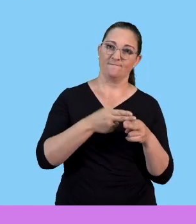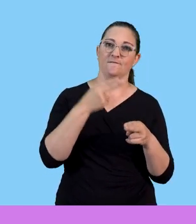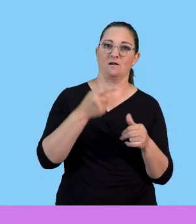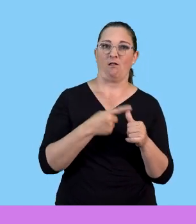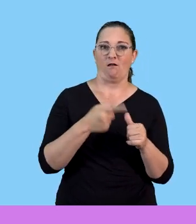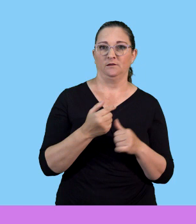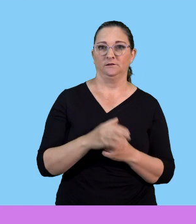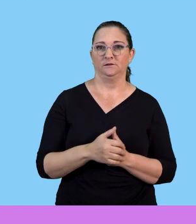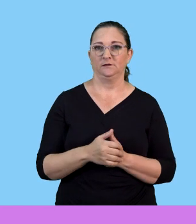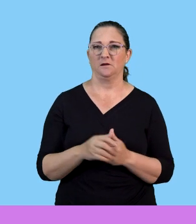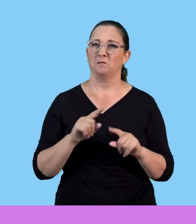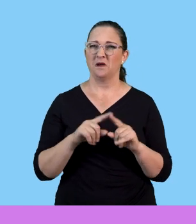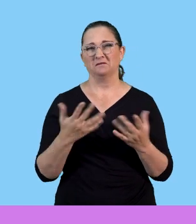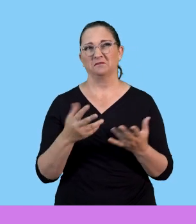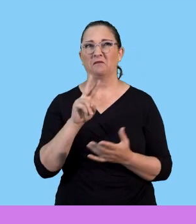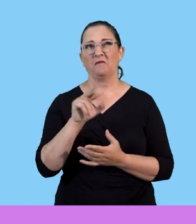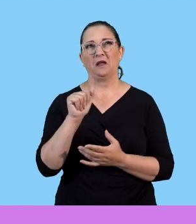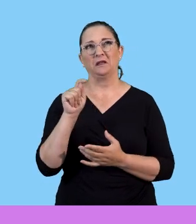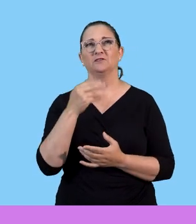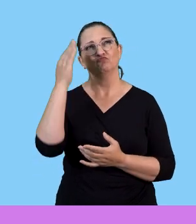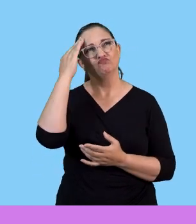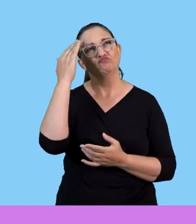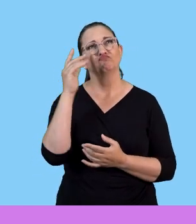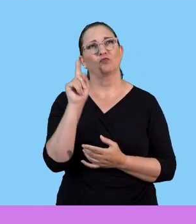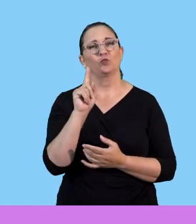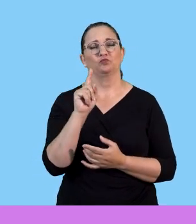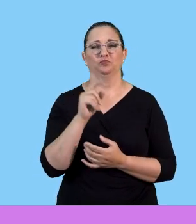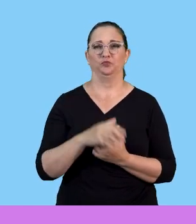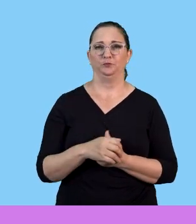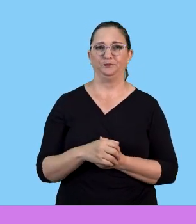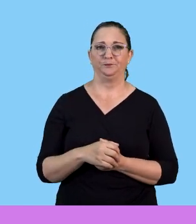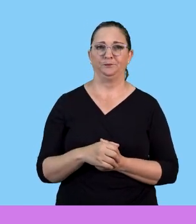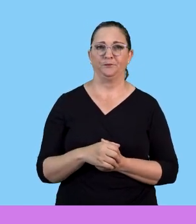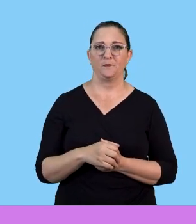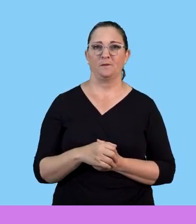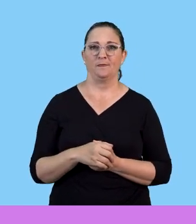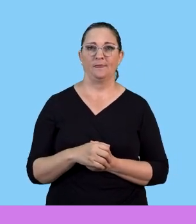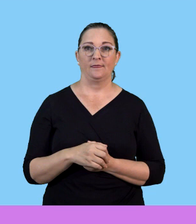answer. What do we know about VAT? VAT